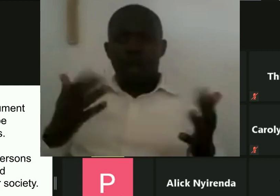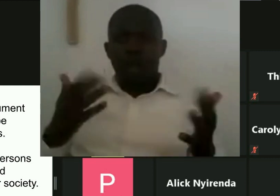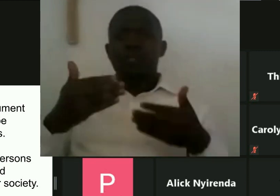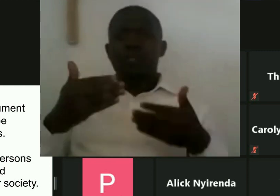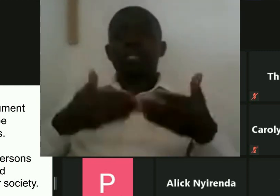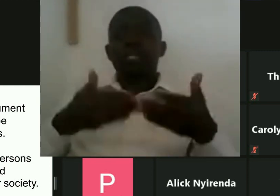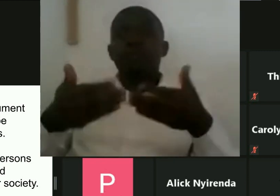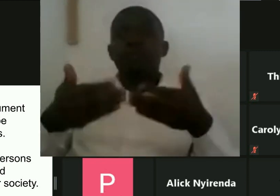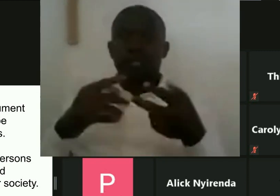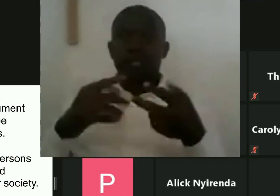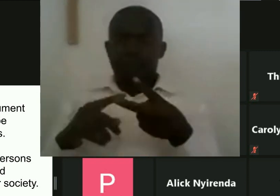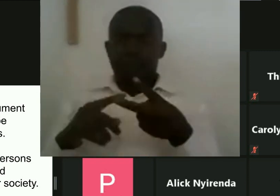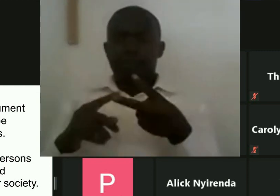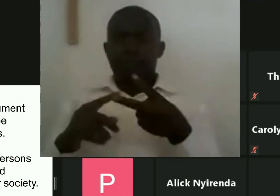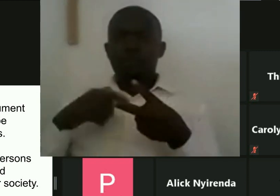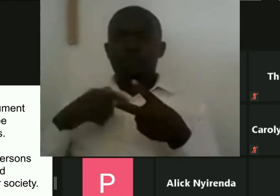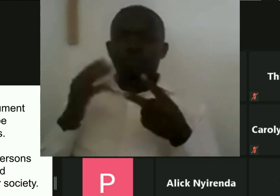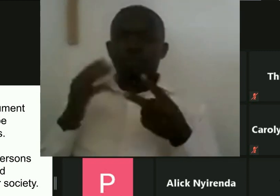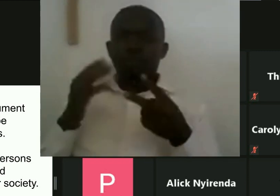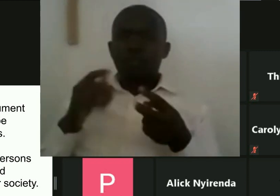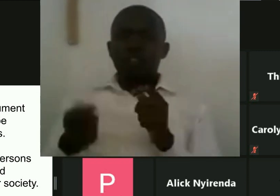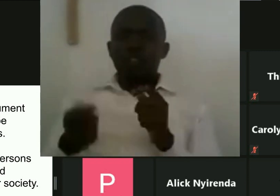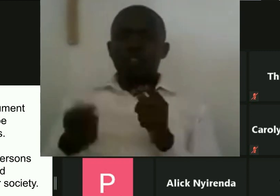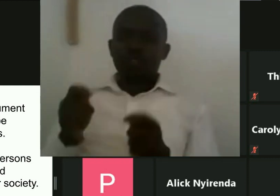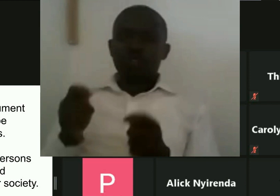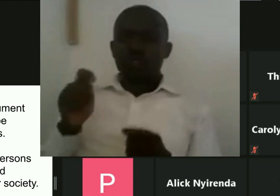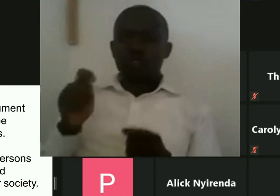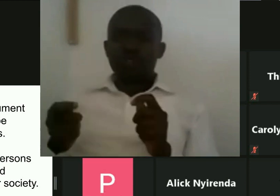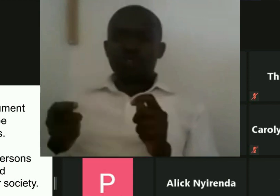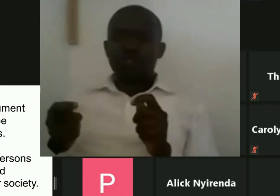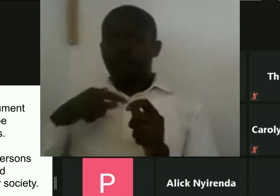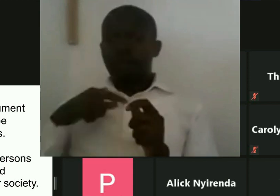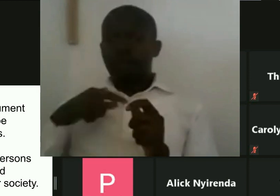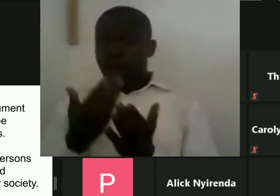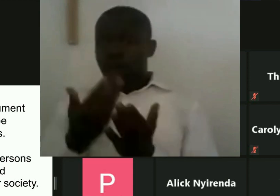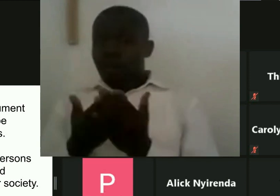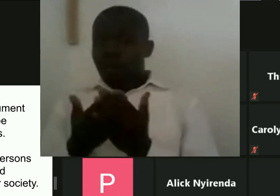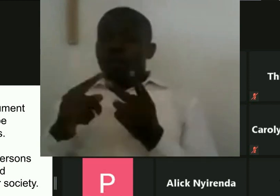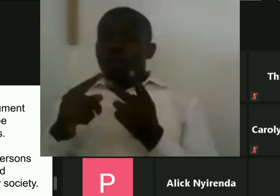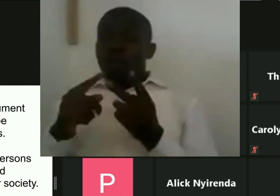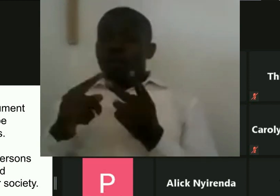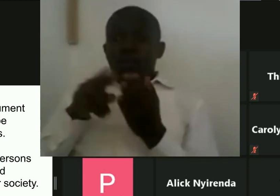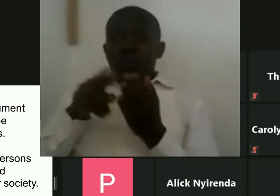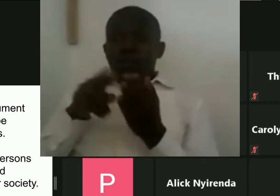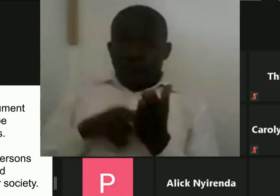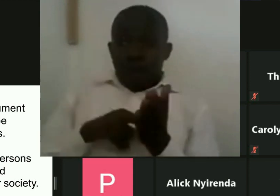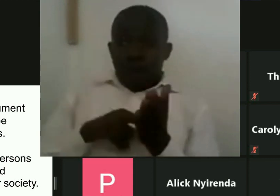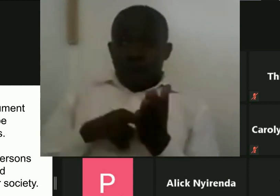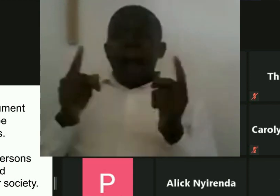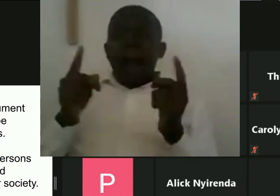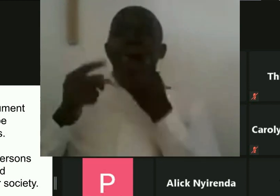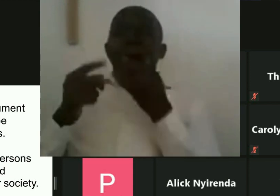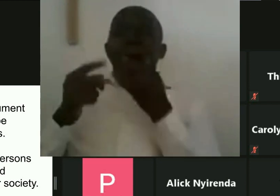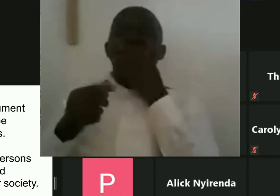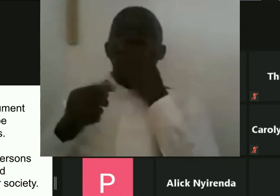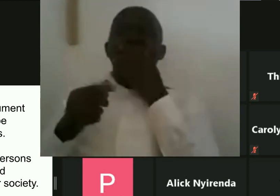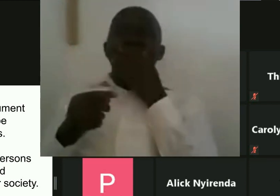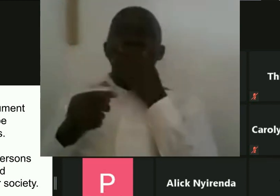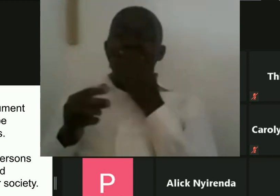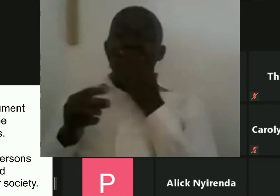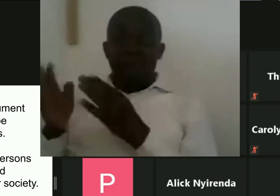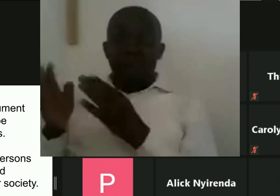research is needed. I believe that we can narrow it to implementation research, because implementation research, we are looking